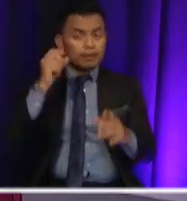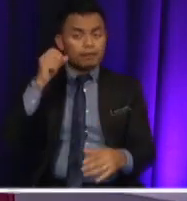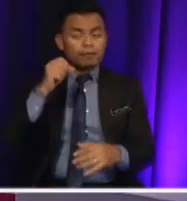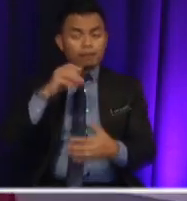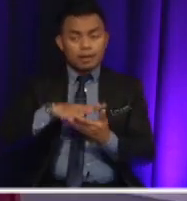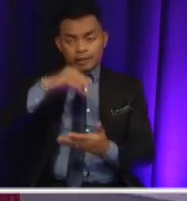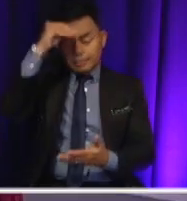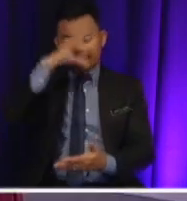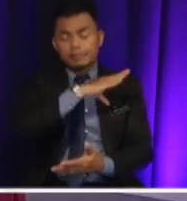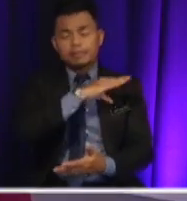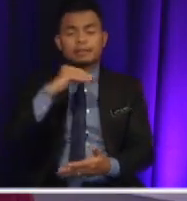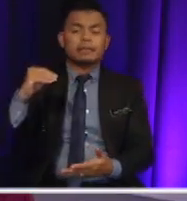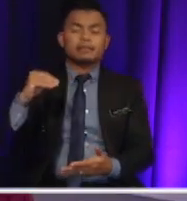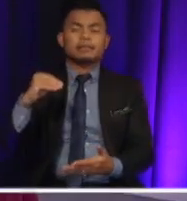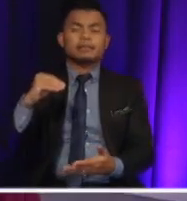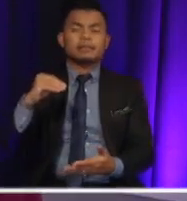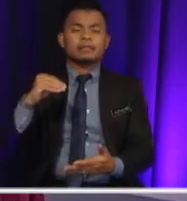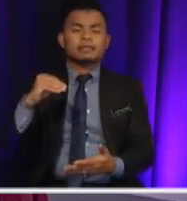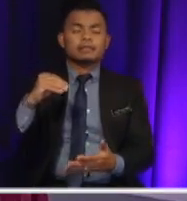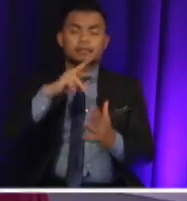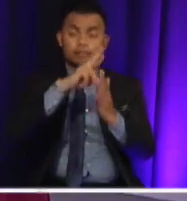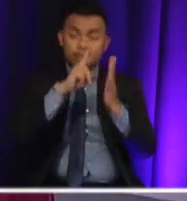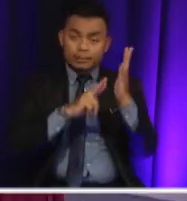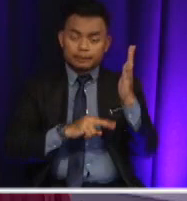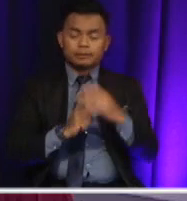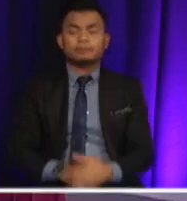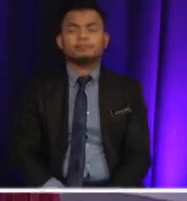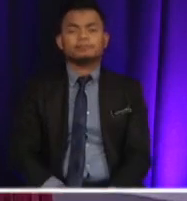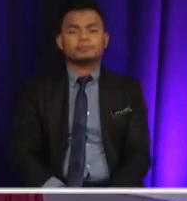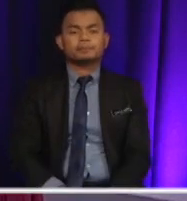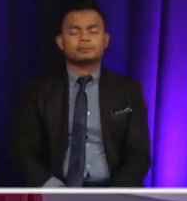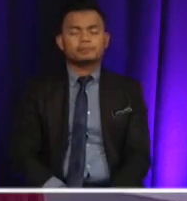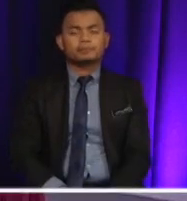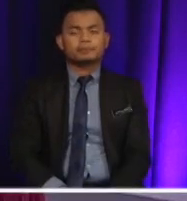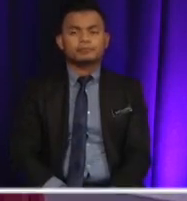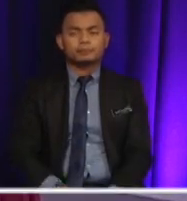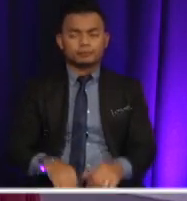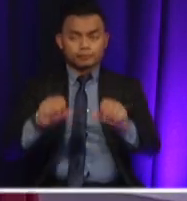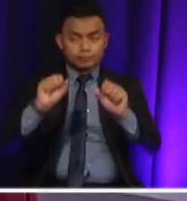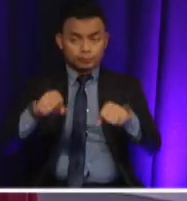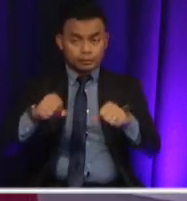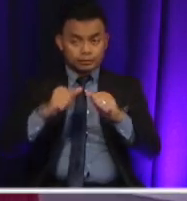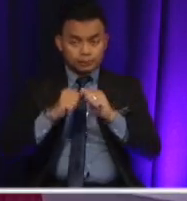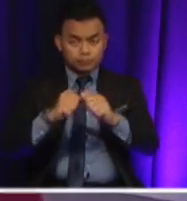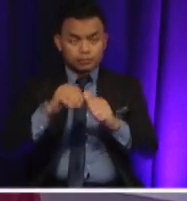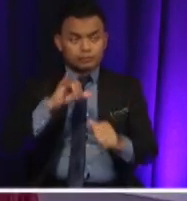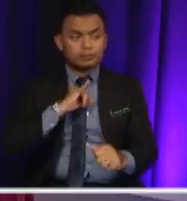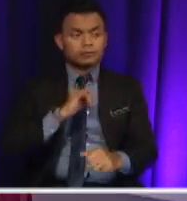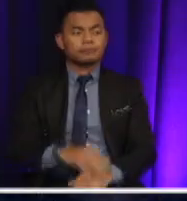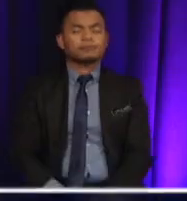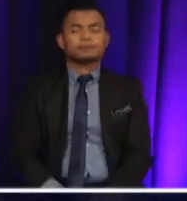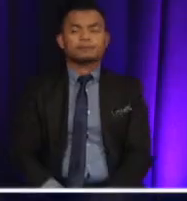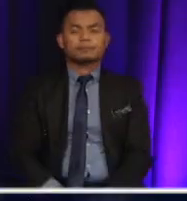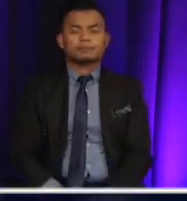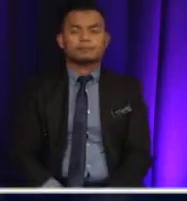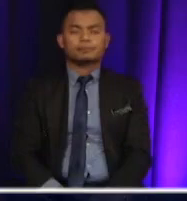lesson. Okay. So I'm going to recite it first. You can try and follow me in your heart. Okay? I love to hear